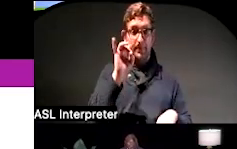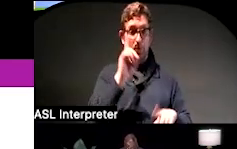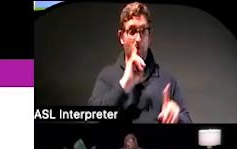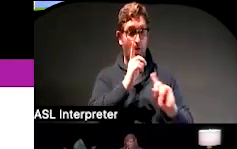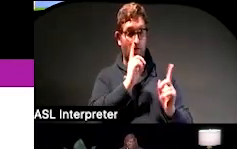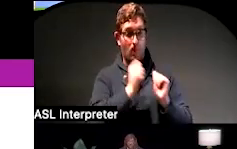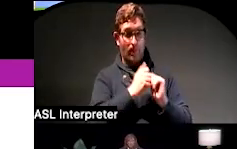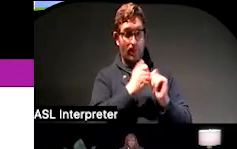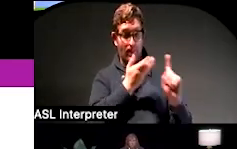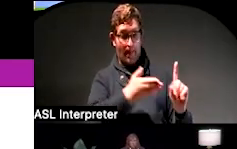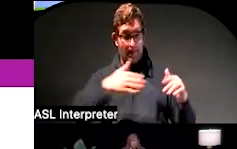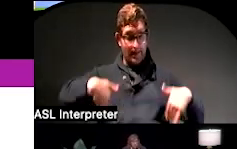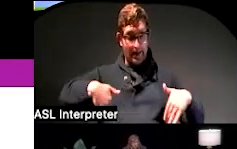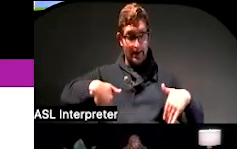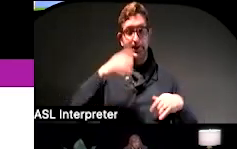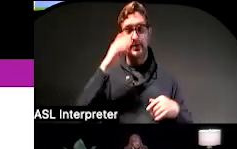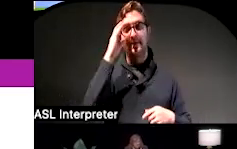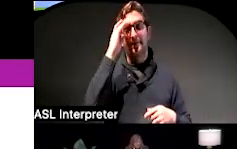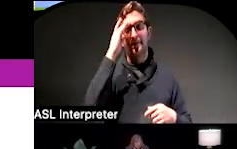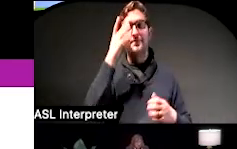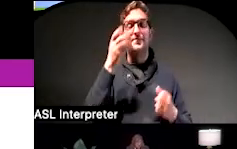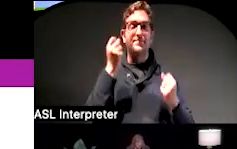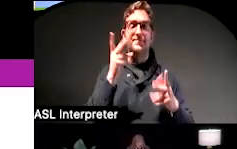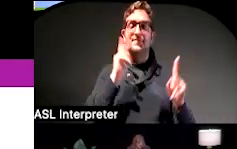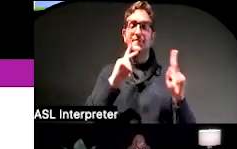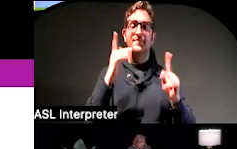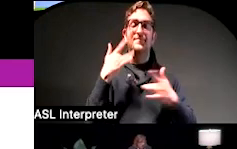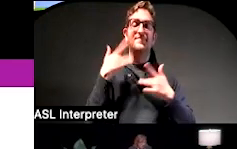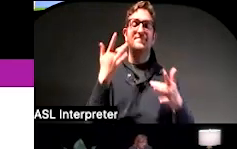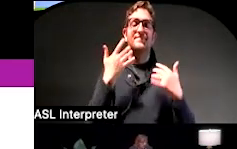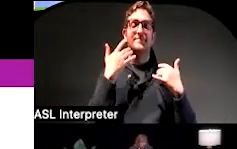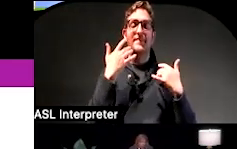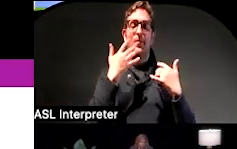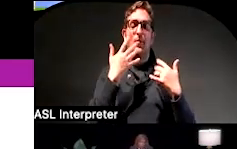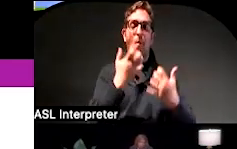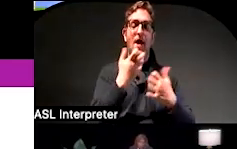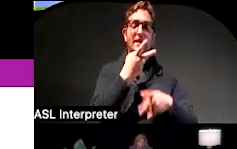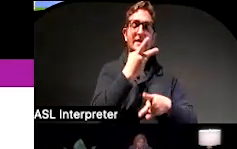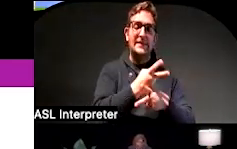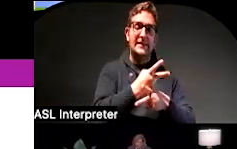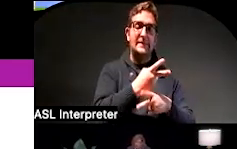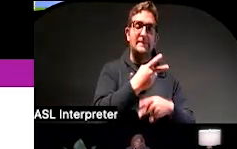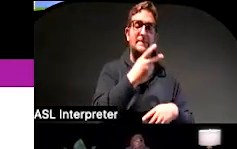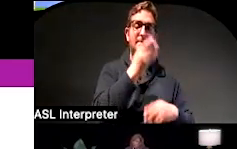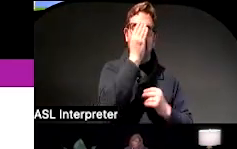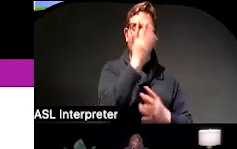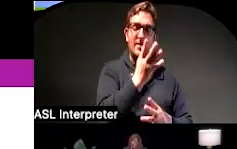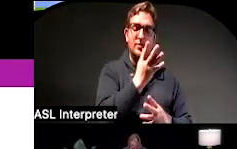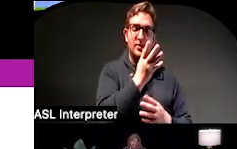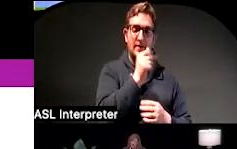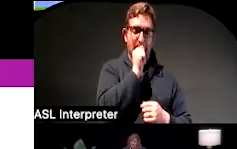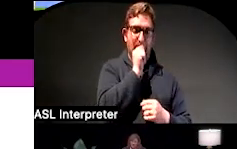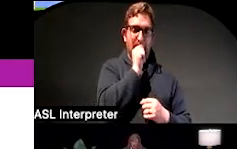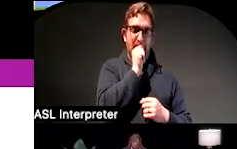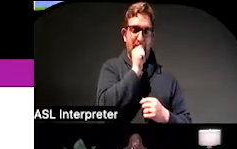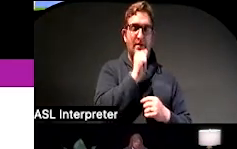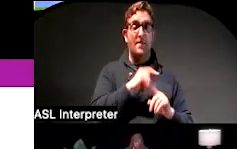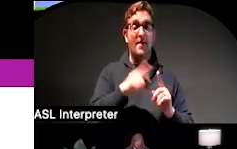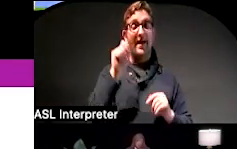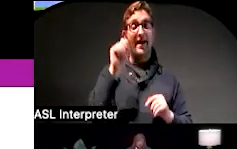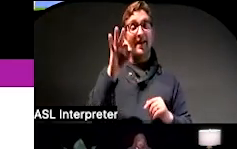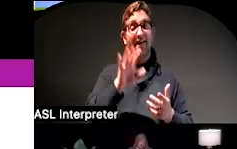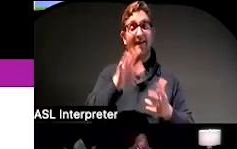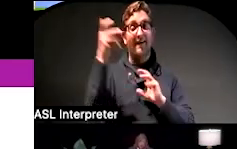them? Many people like to keep all of this information close to their chest, but when a crisis